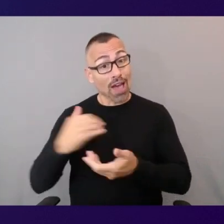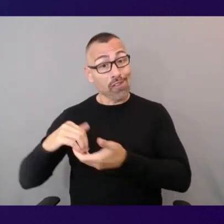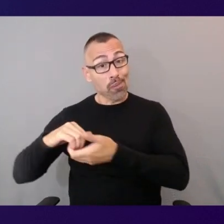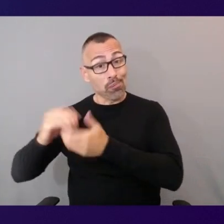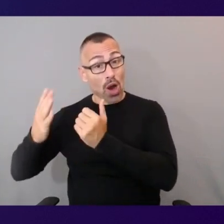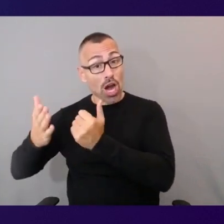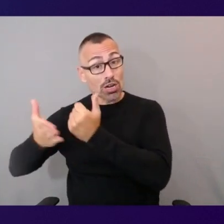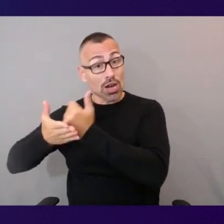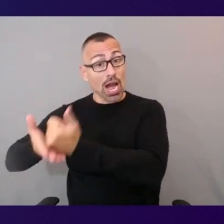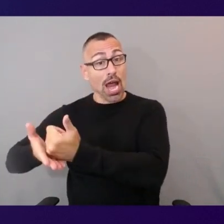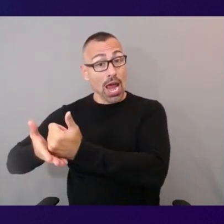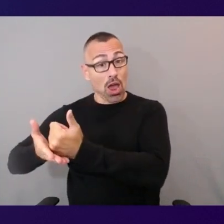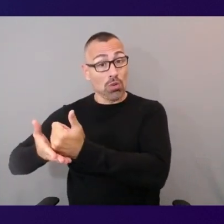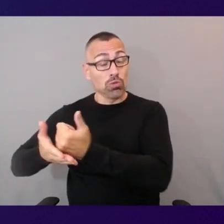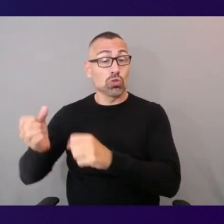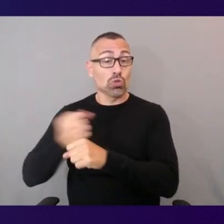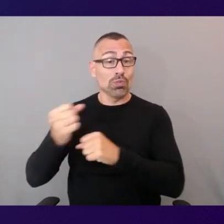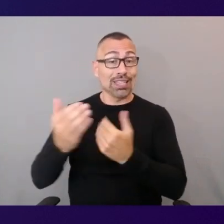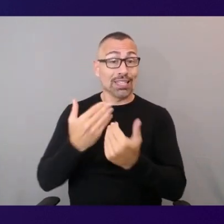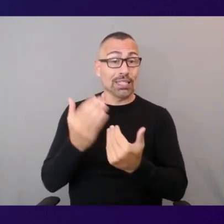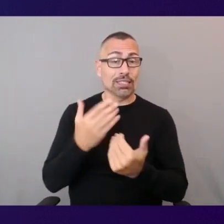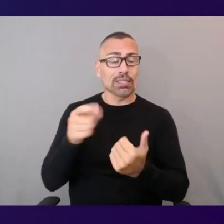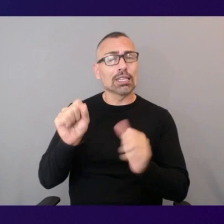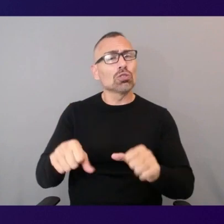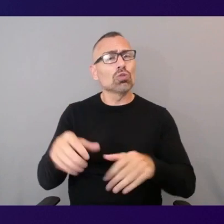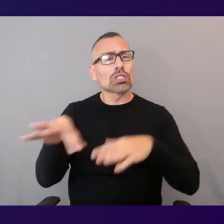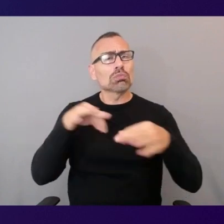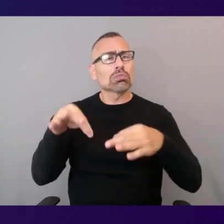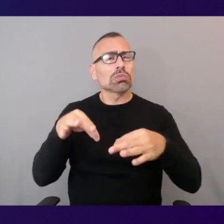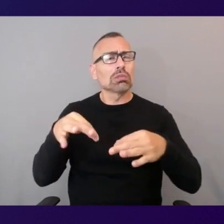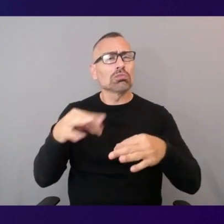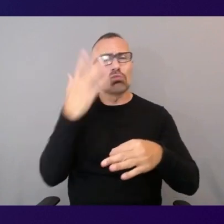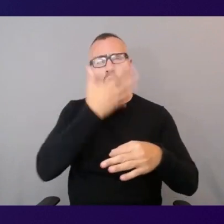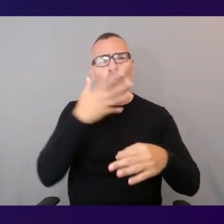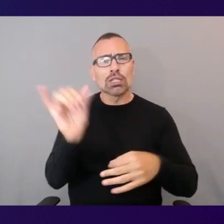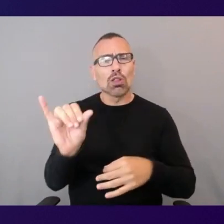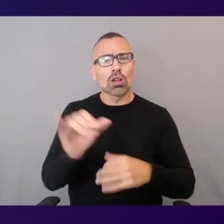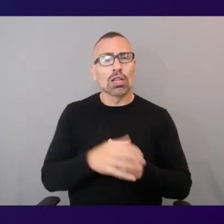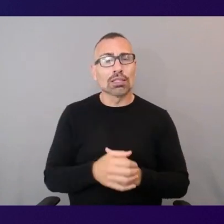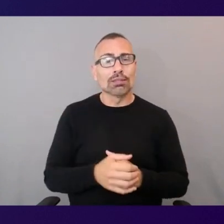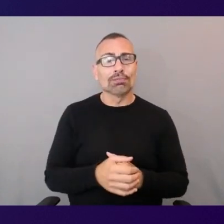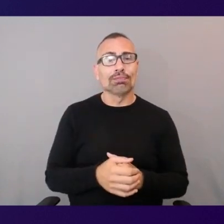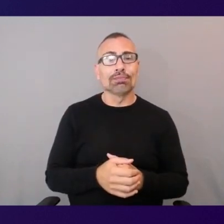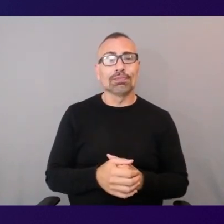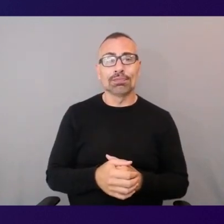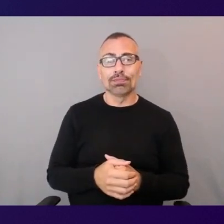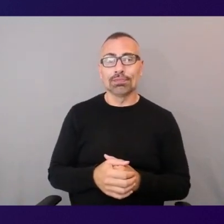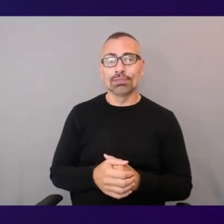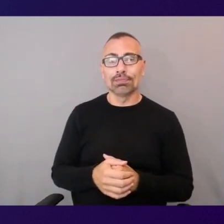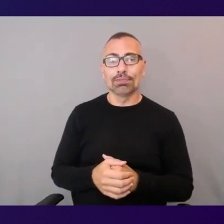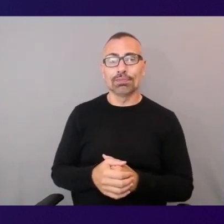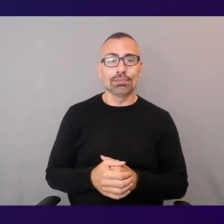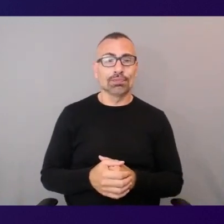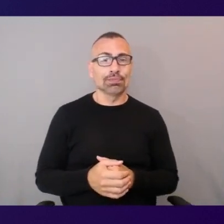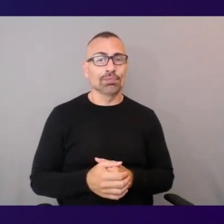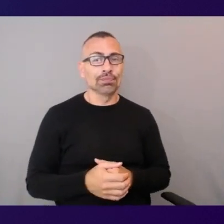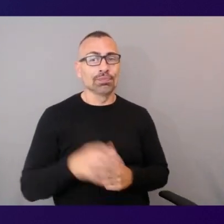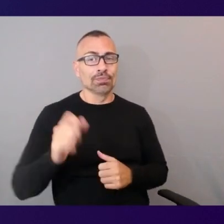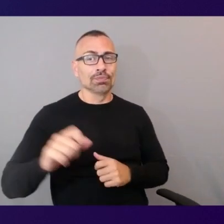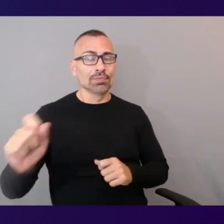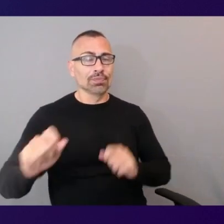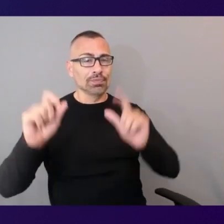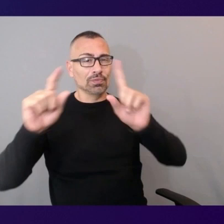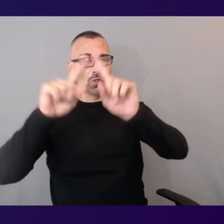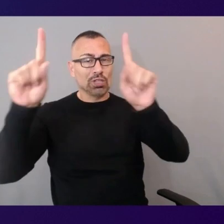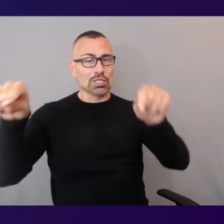things even easier. Can you tell us a little bit more about that? So this is a great slide on that topic. So these are, somewhat in a generic